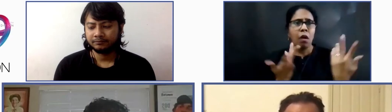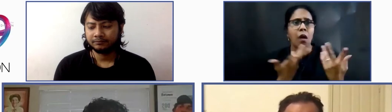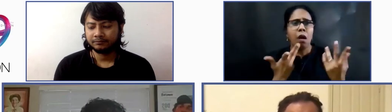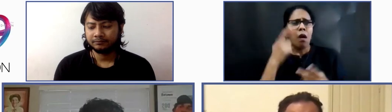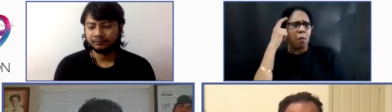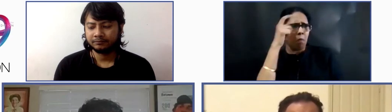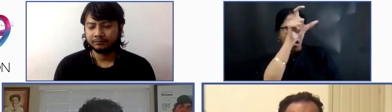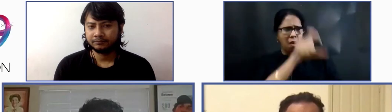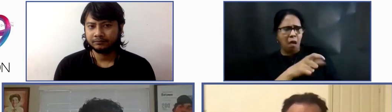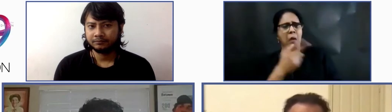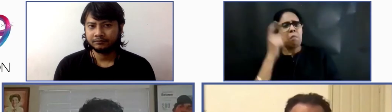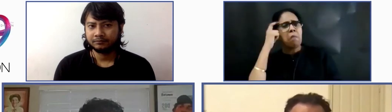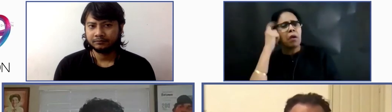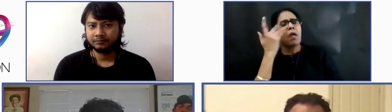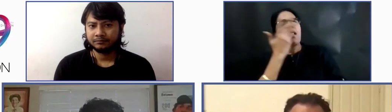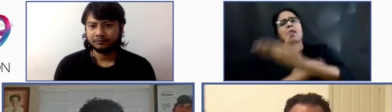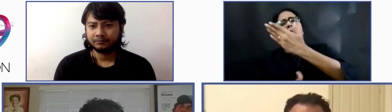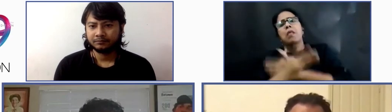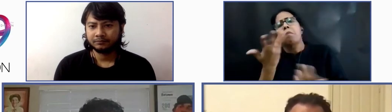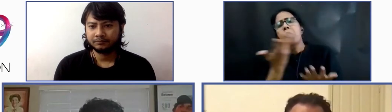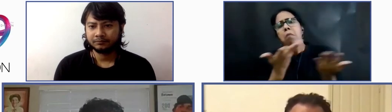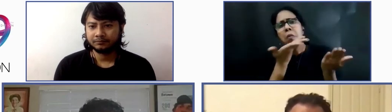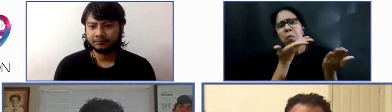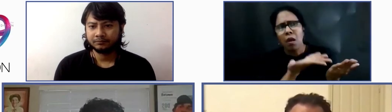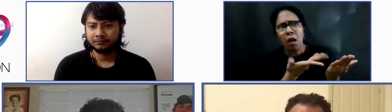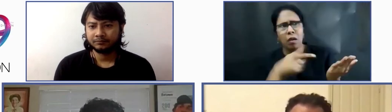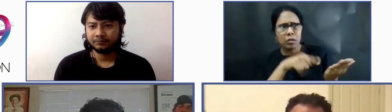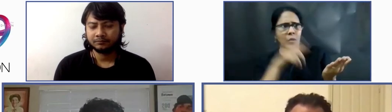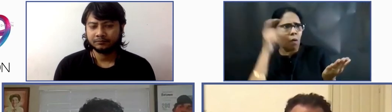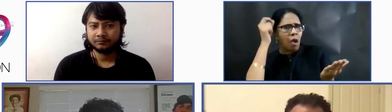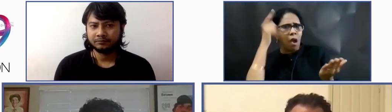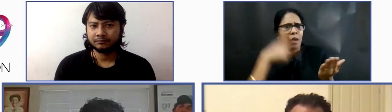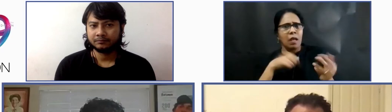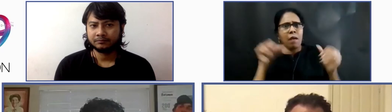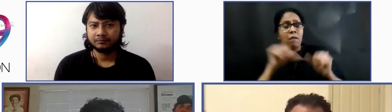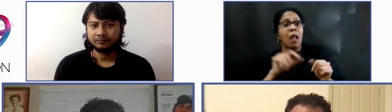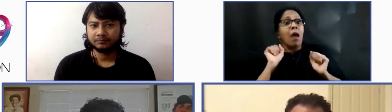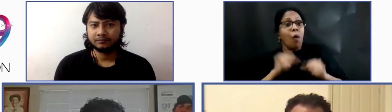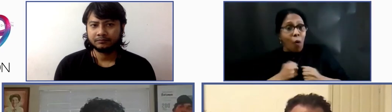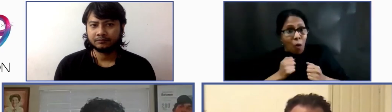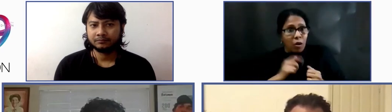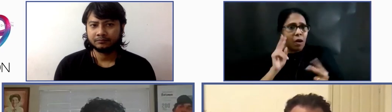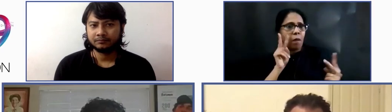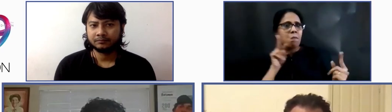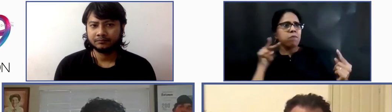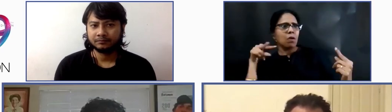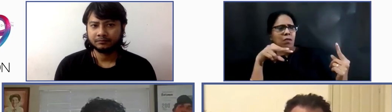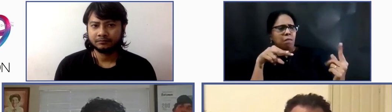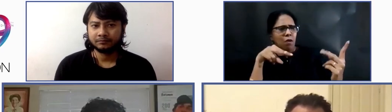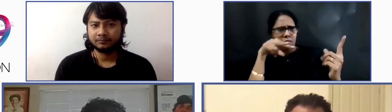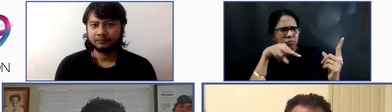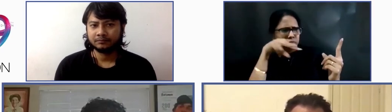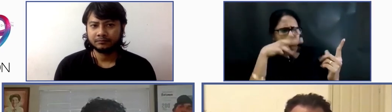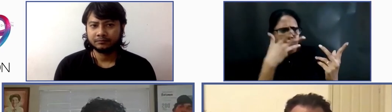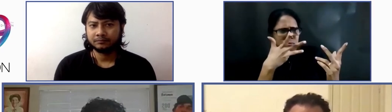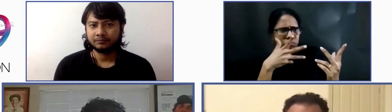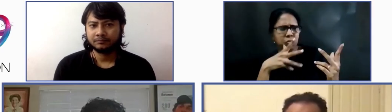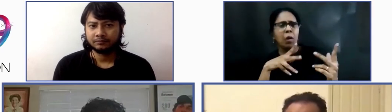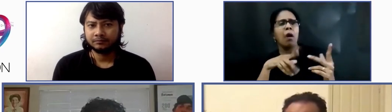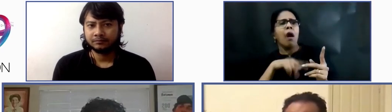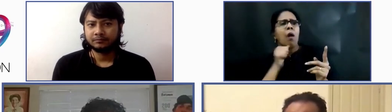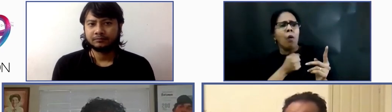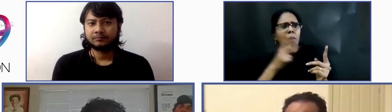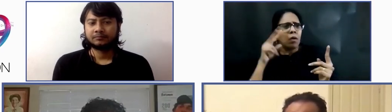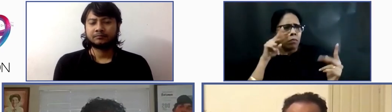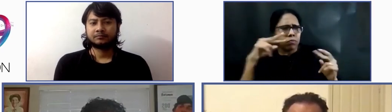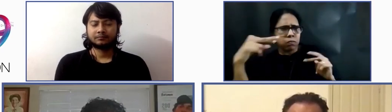disability cannot be understood unless we understand our perception. It is one perception and trying to understand the other.